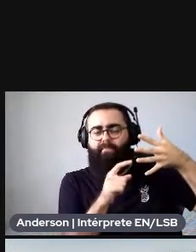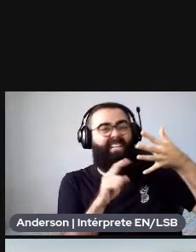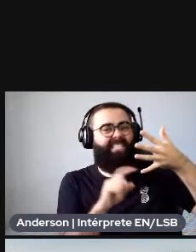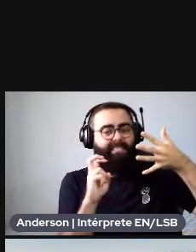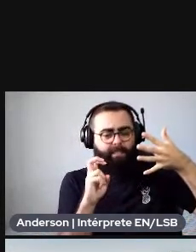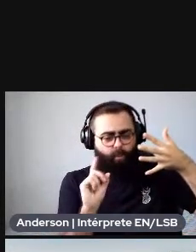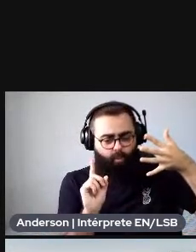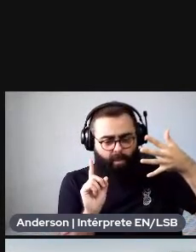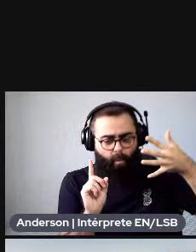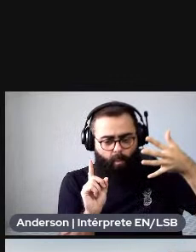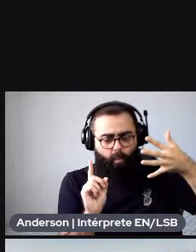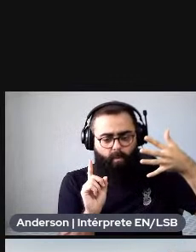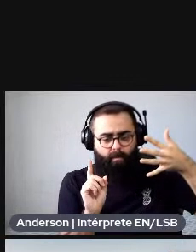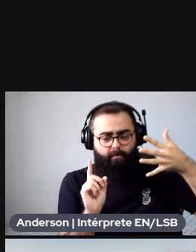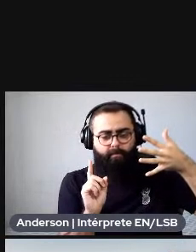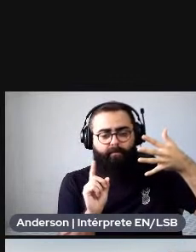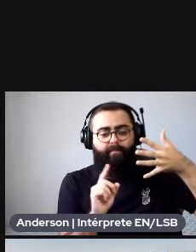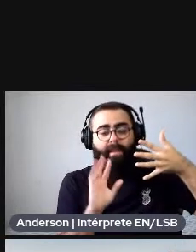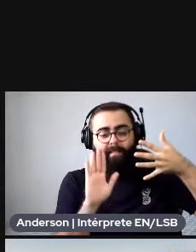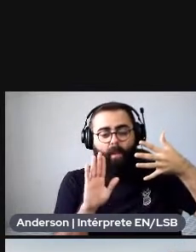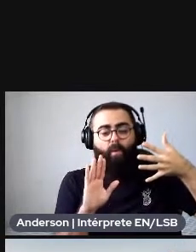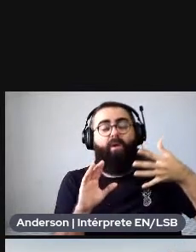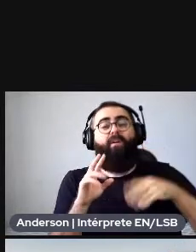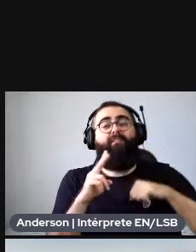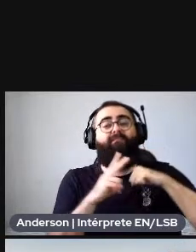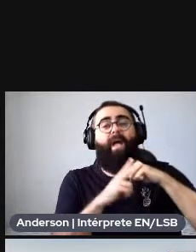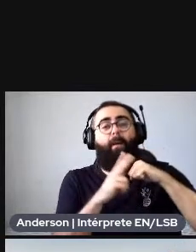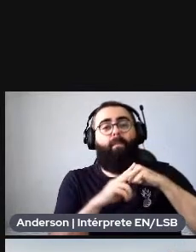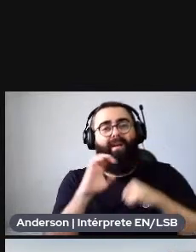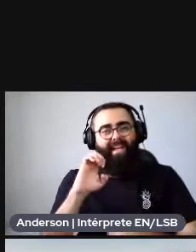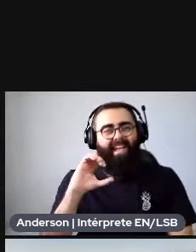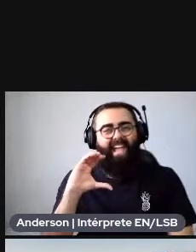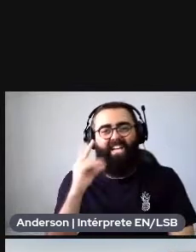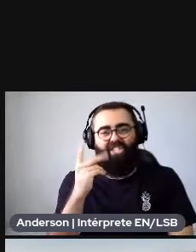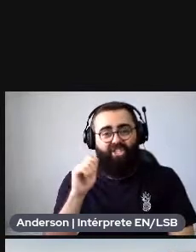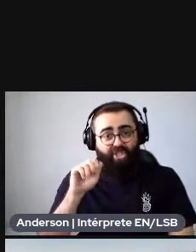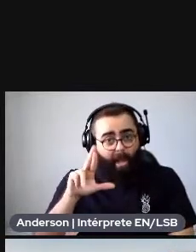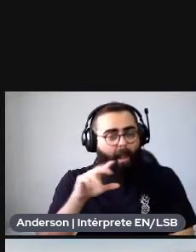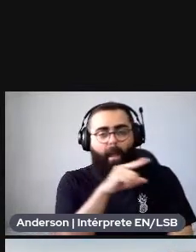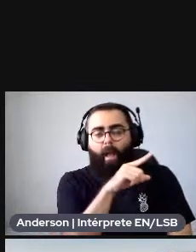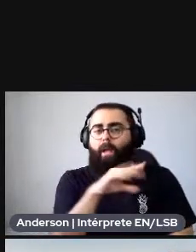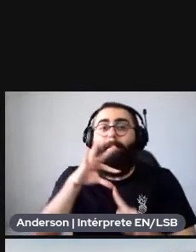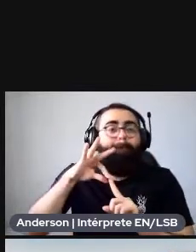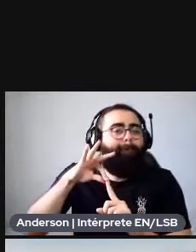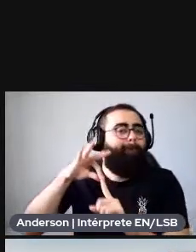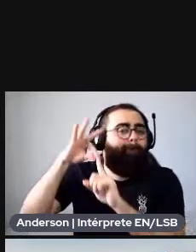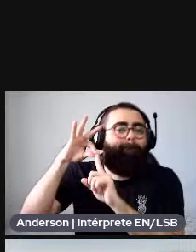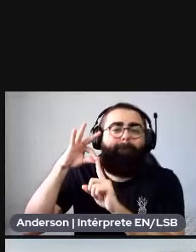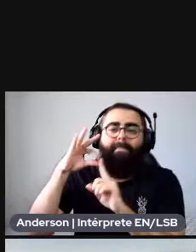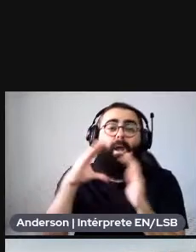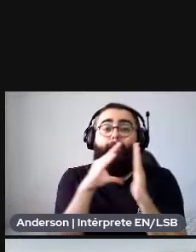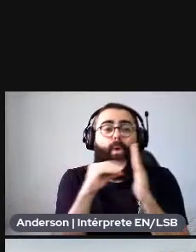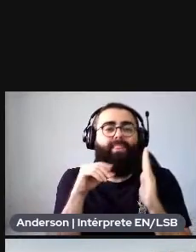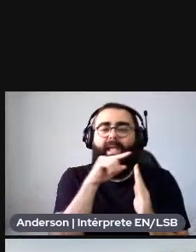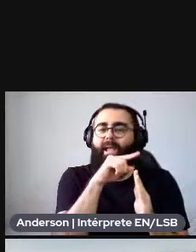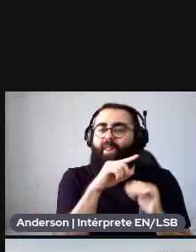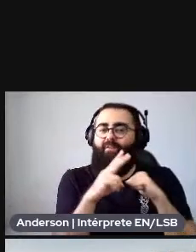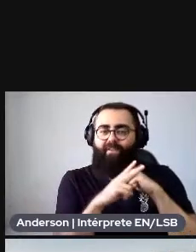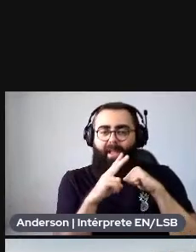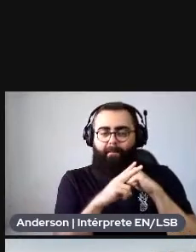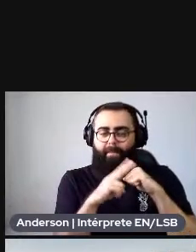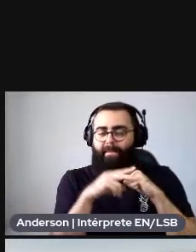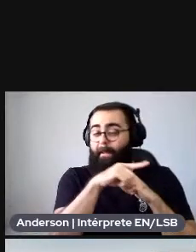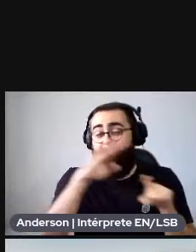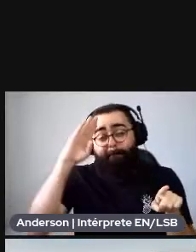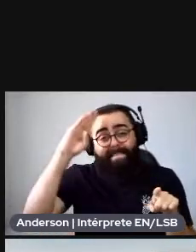this suggests that echar is like the exemplary verb, which then opened the pathway for other throw verbs